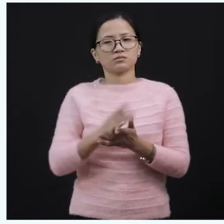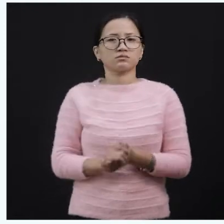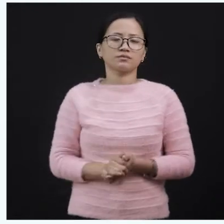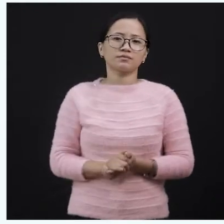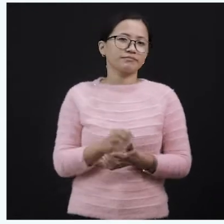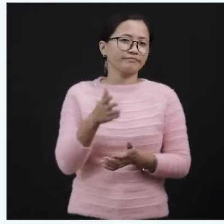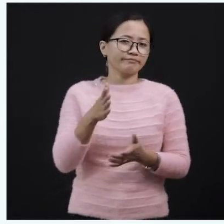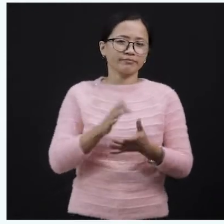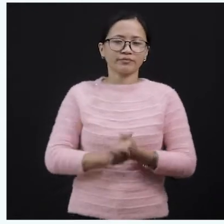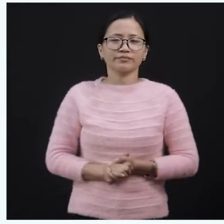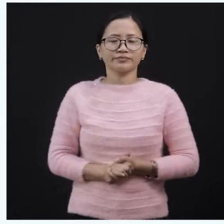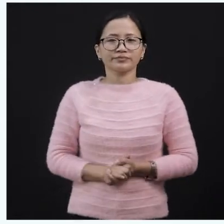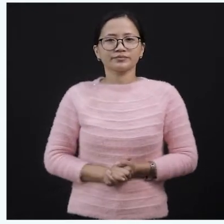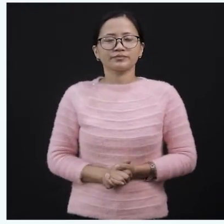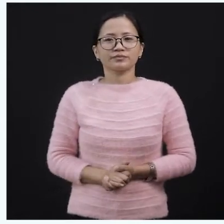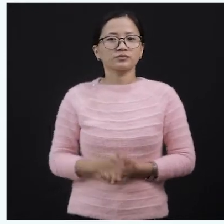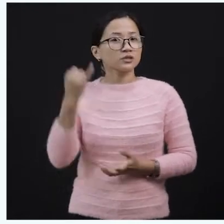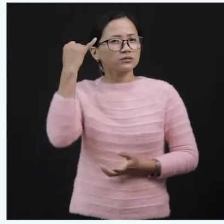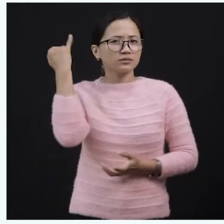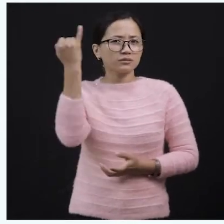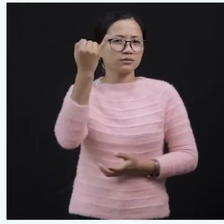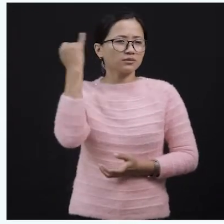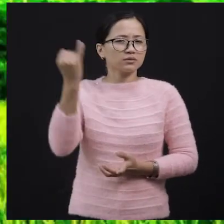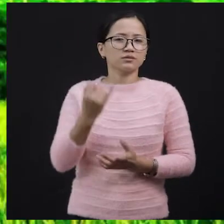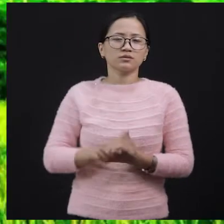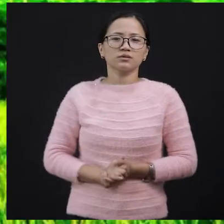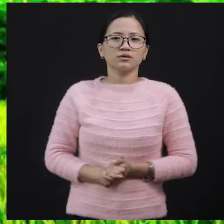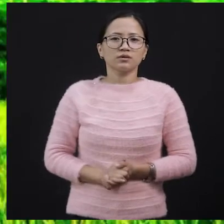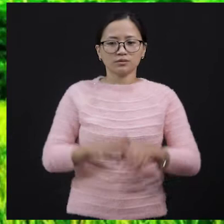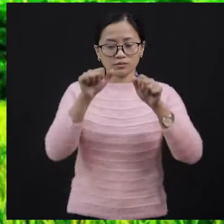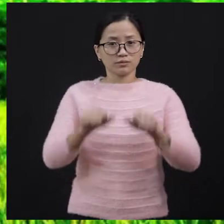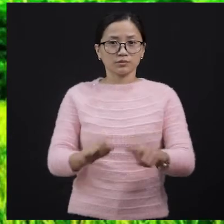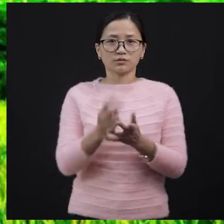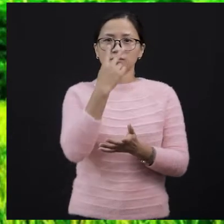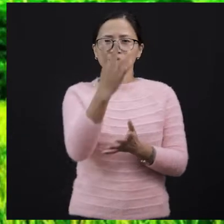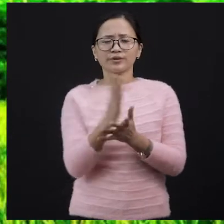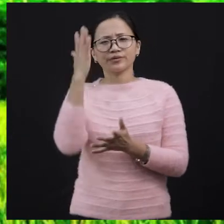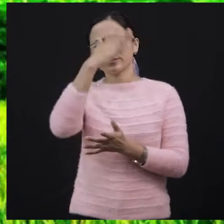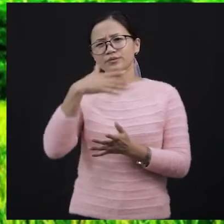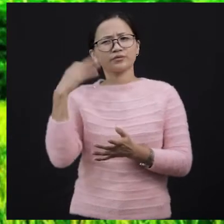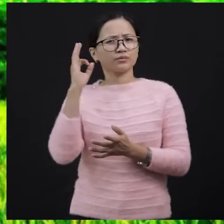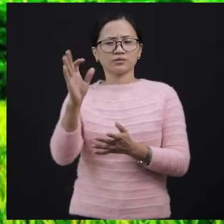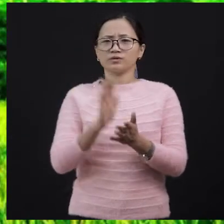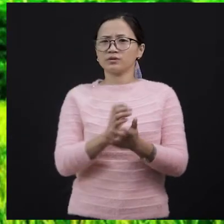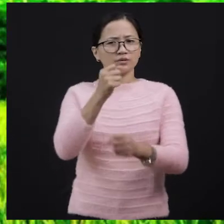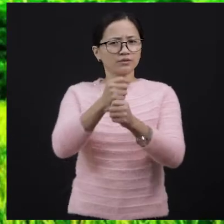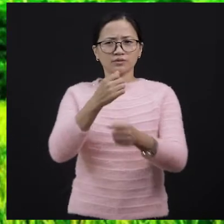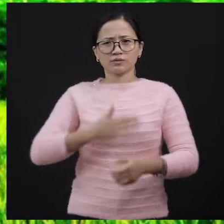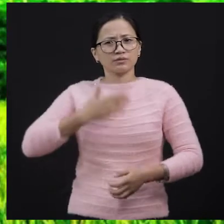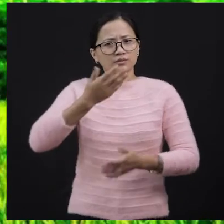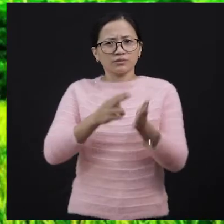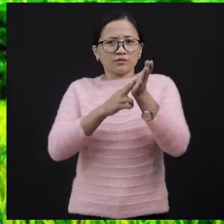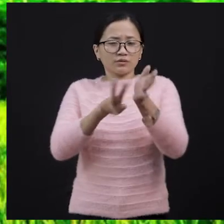So, dear students, now imagine we are able to see beautiful nature because of our